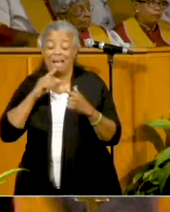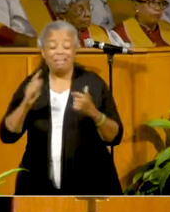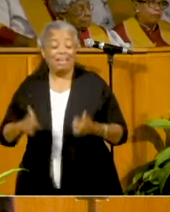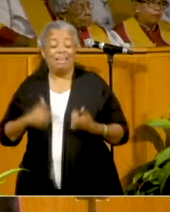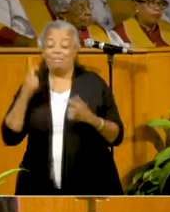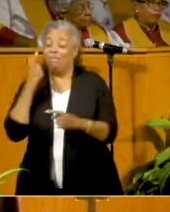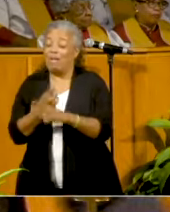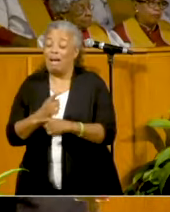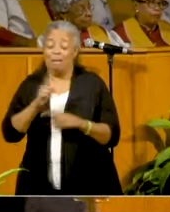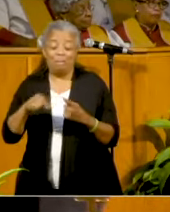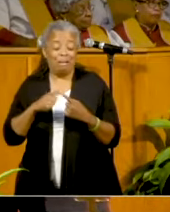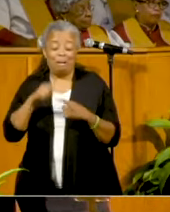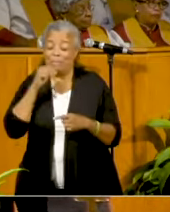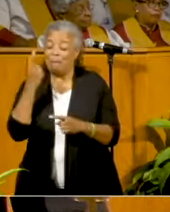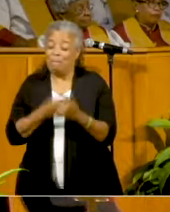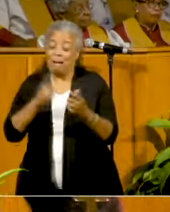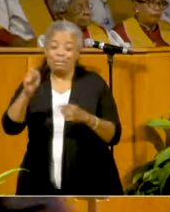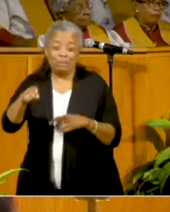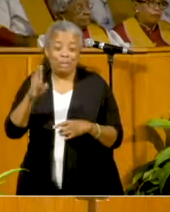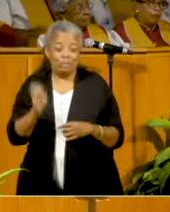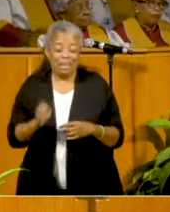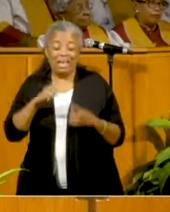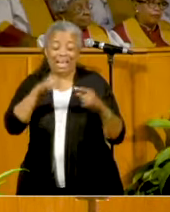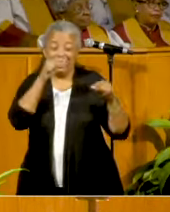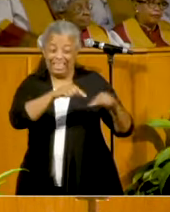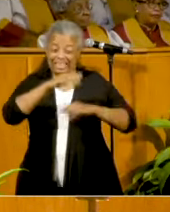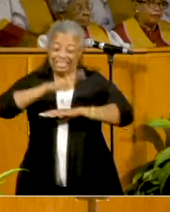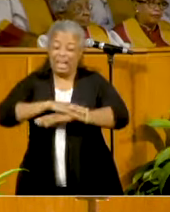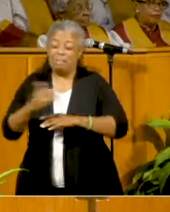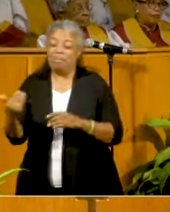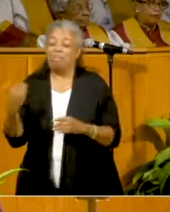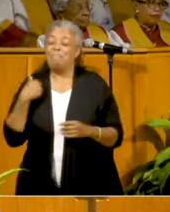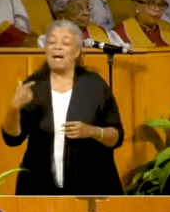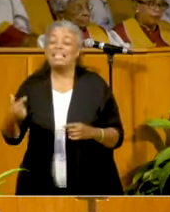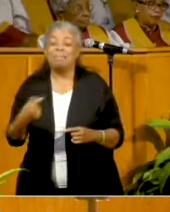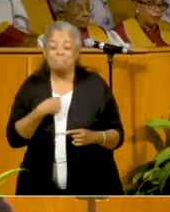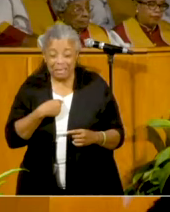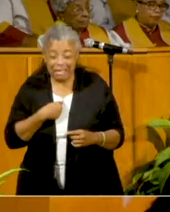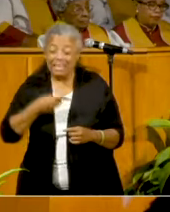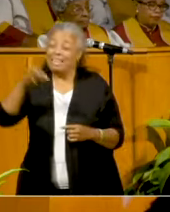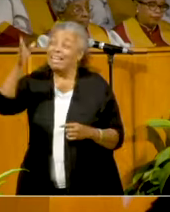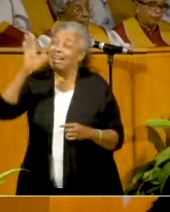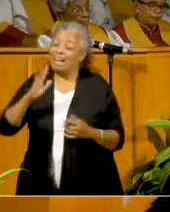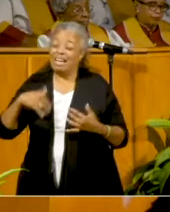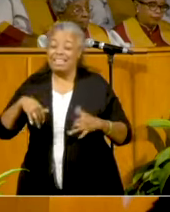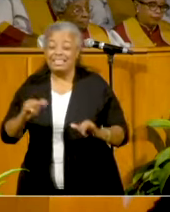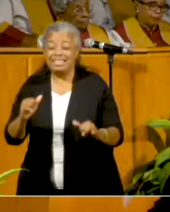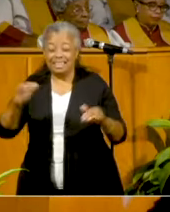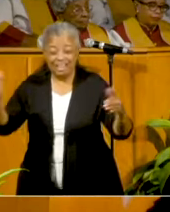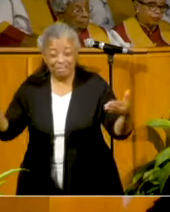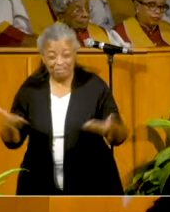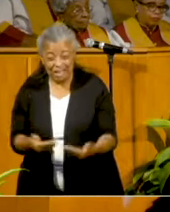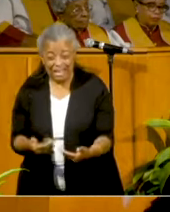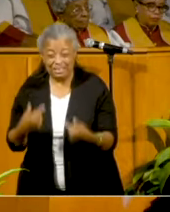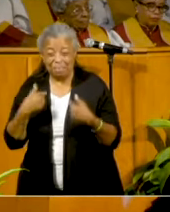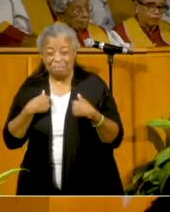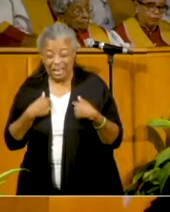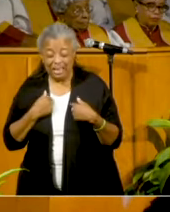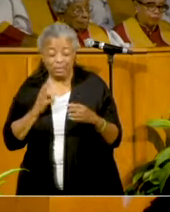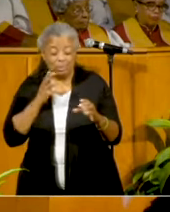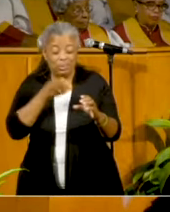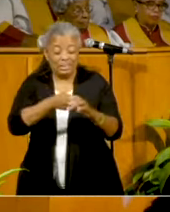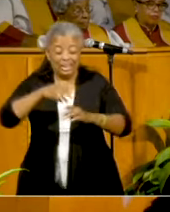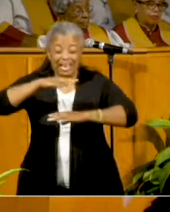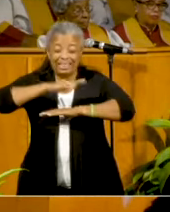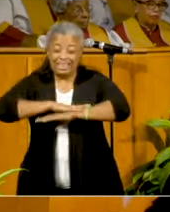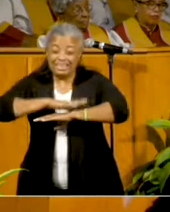lived right, when I'm not what I ought to be, this table reminds me that God still invites me to sit at